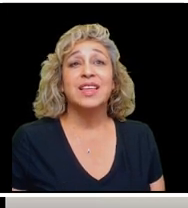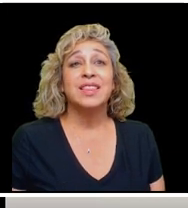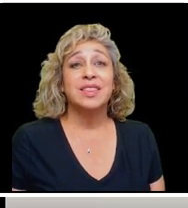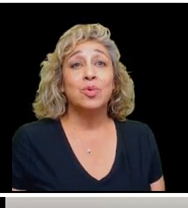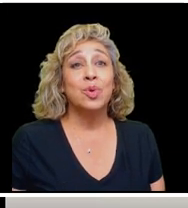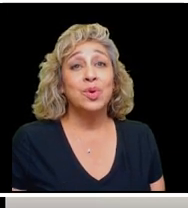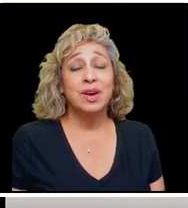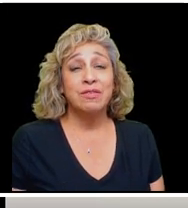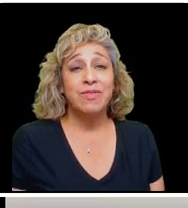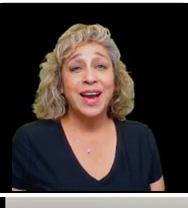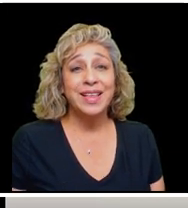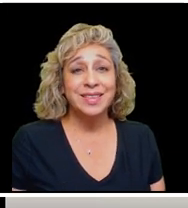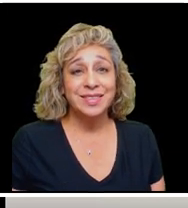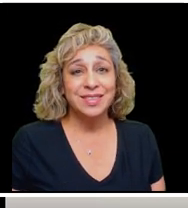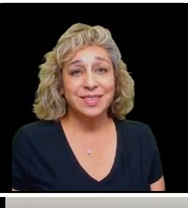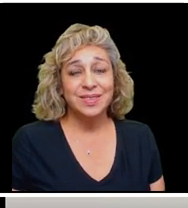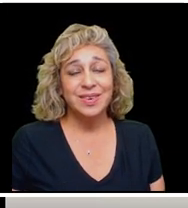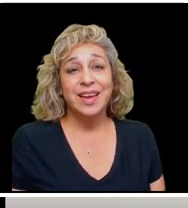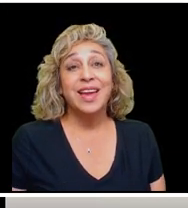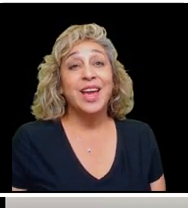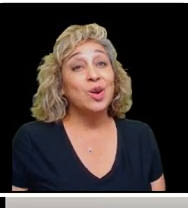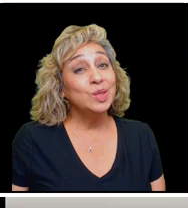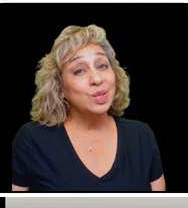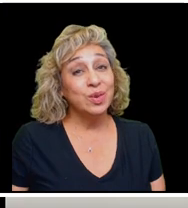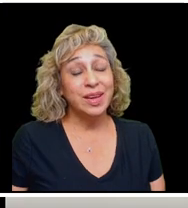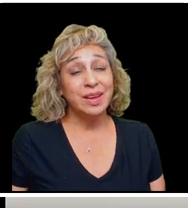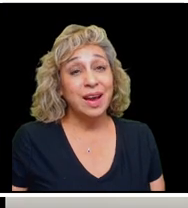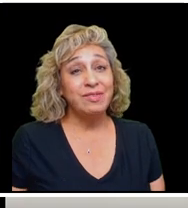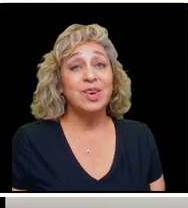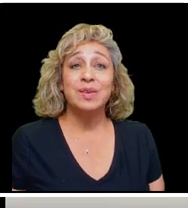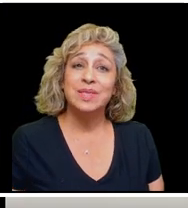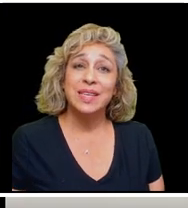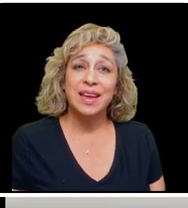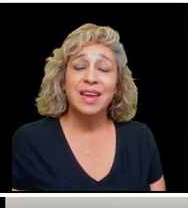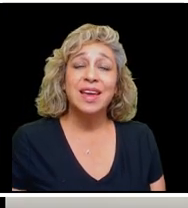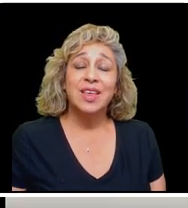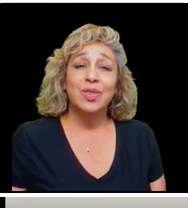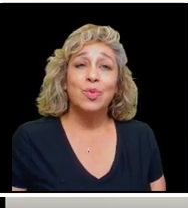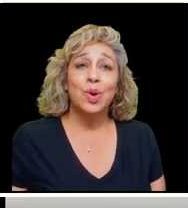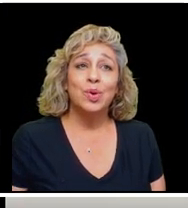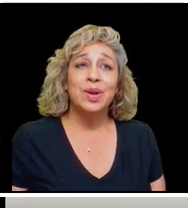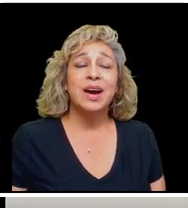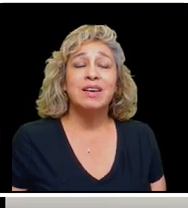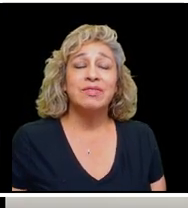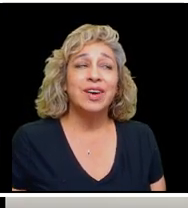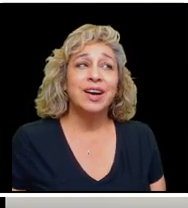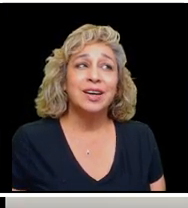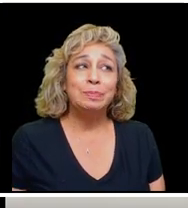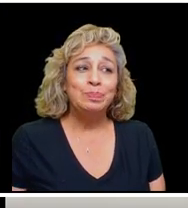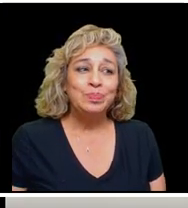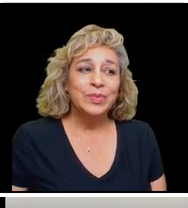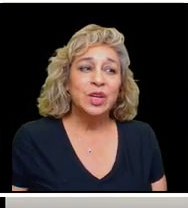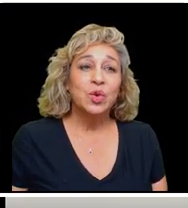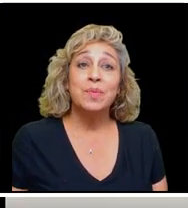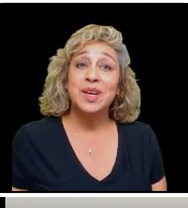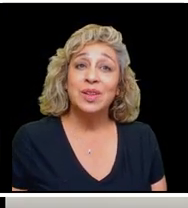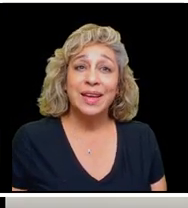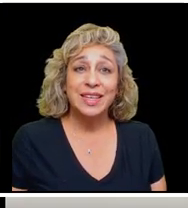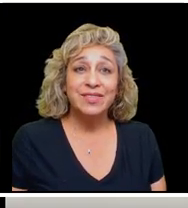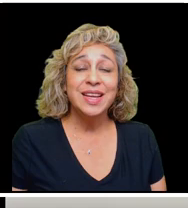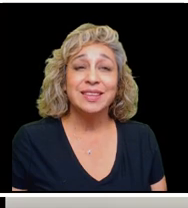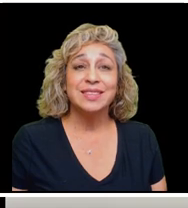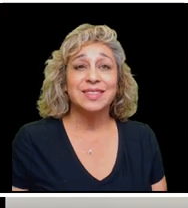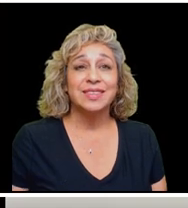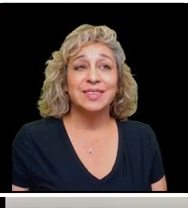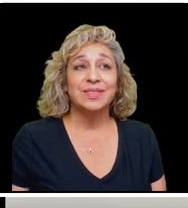the road of violence and also I've heard him say the road of criminal